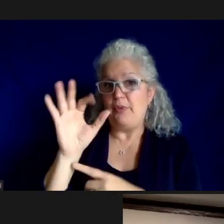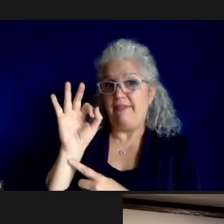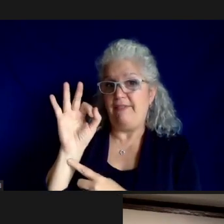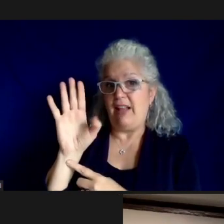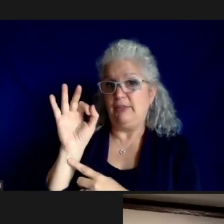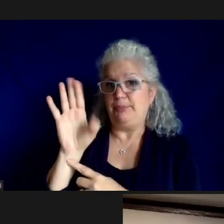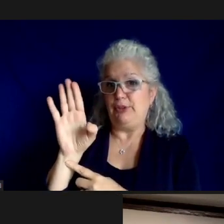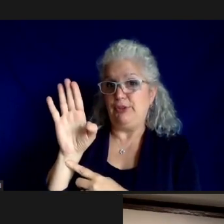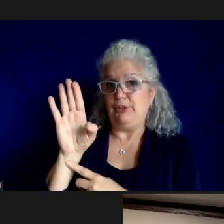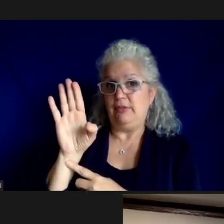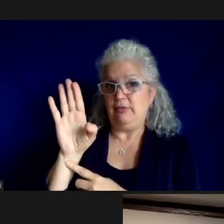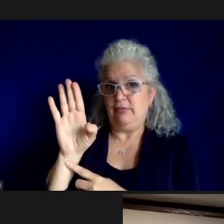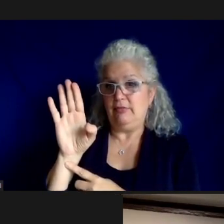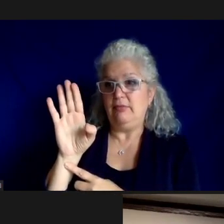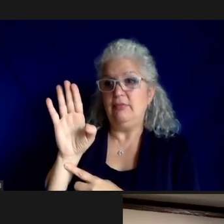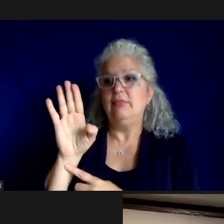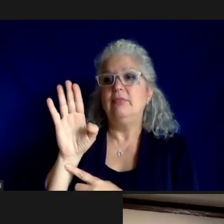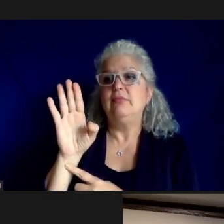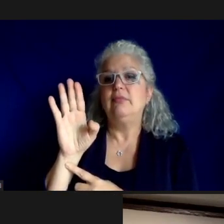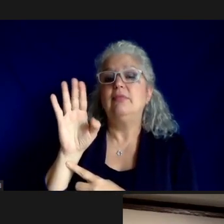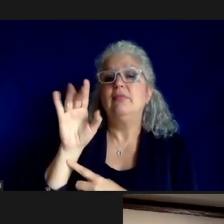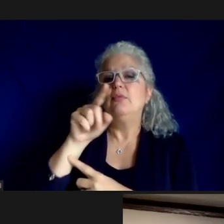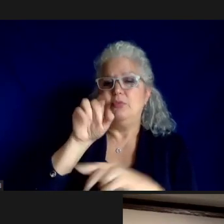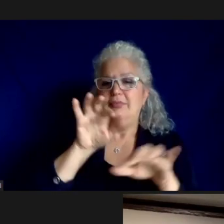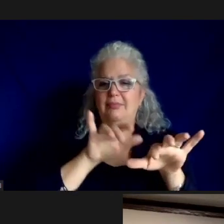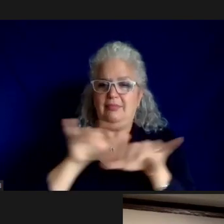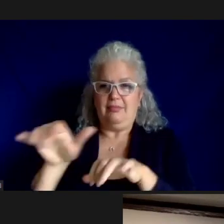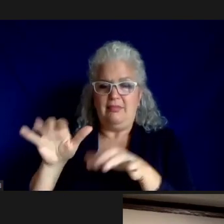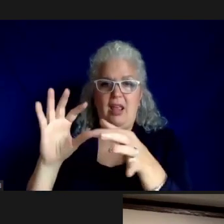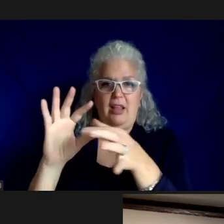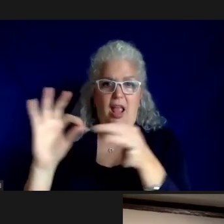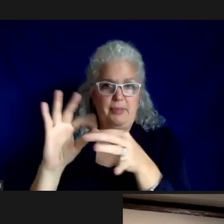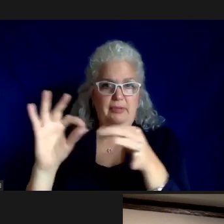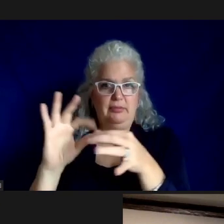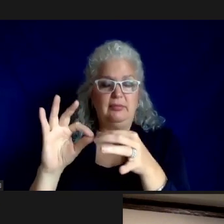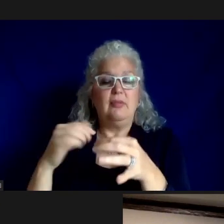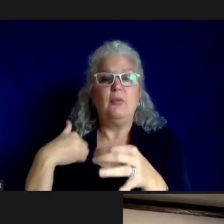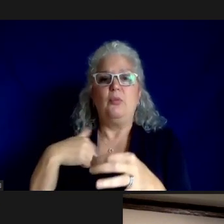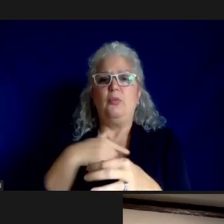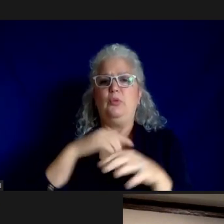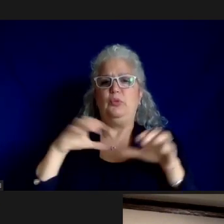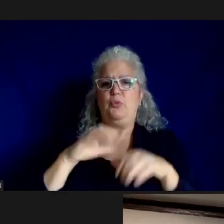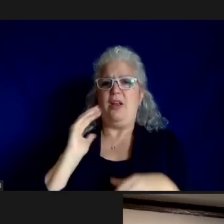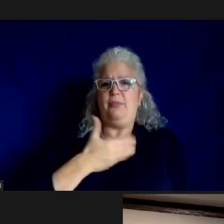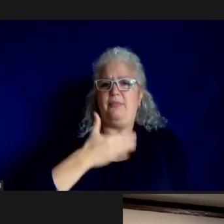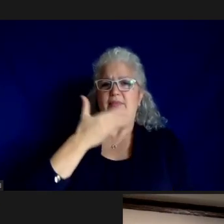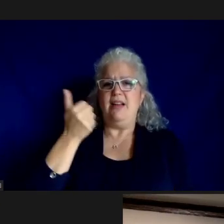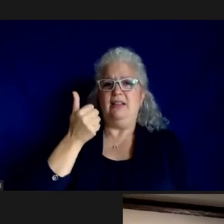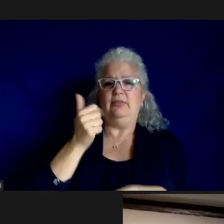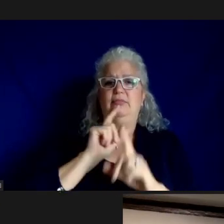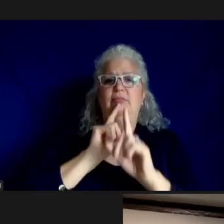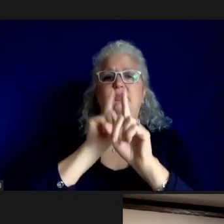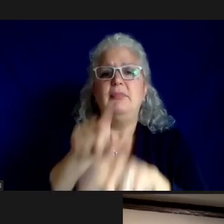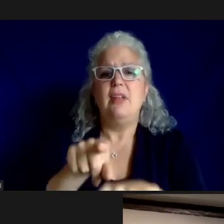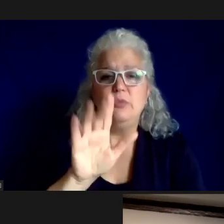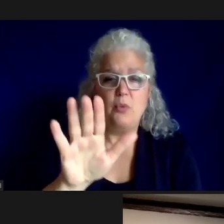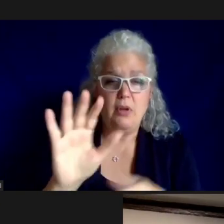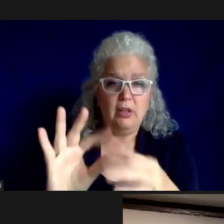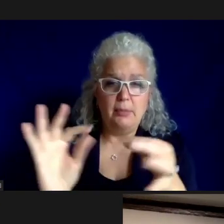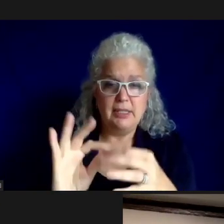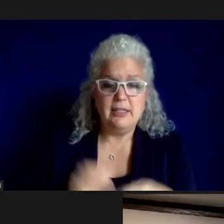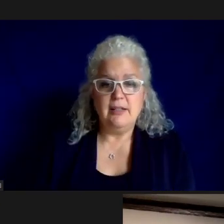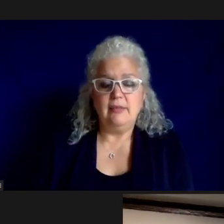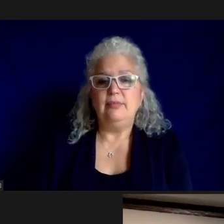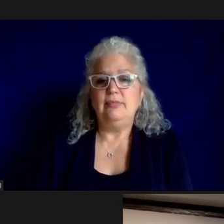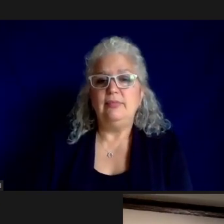assistive technology of captioning, that is also available. And so those of you that are joining us on Zoom, you can access that through the closed captions button in your